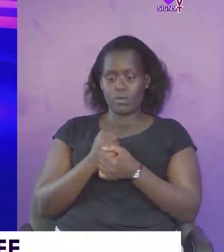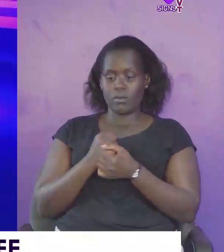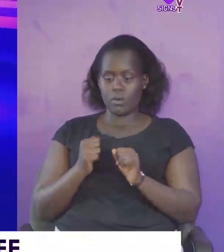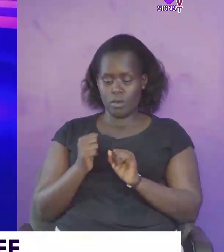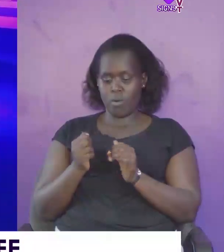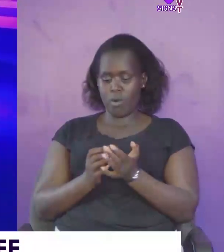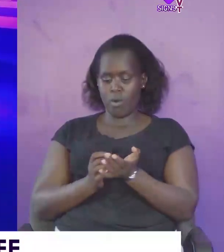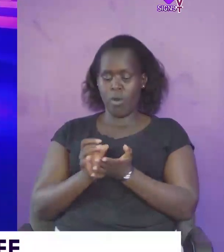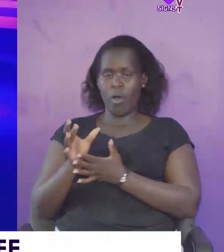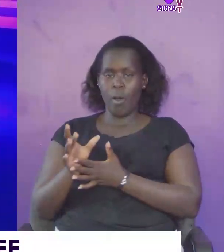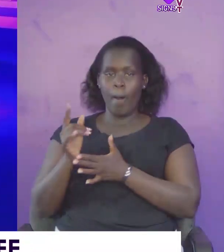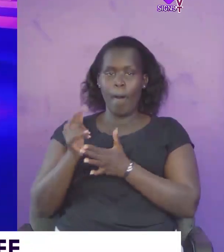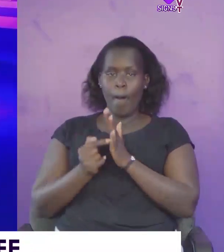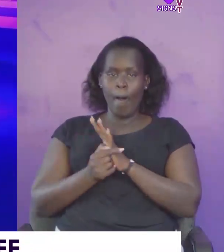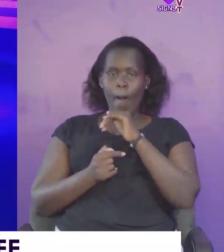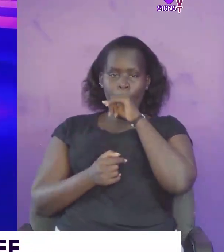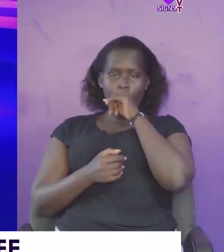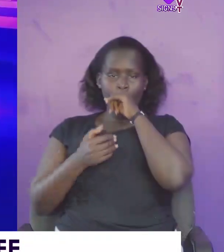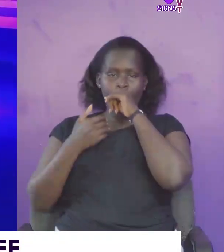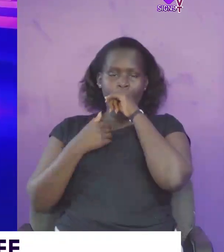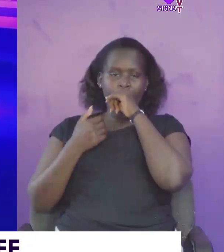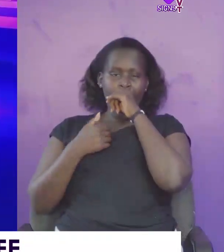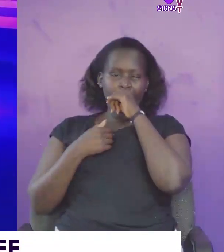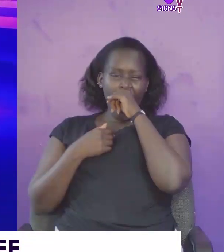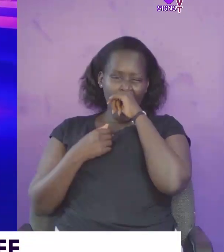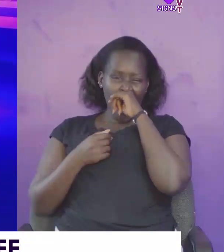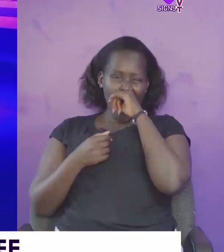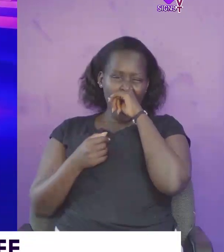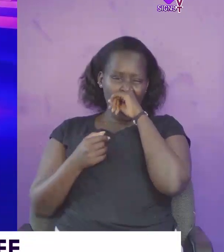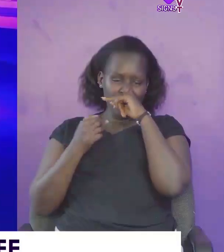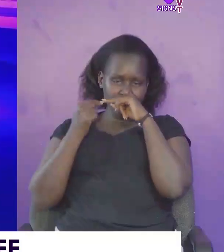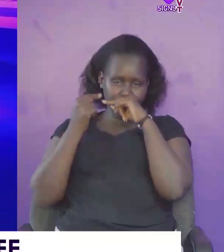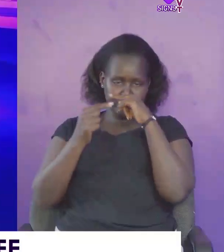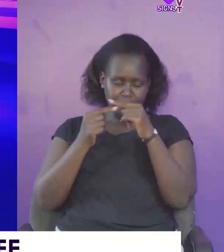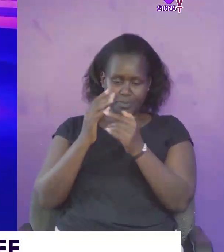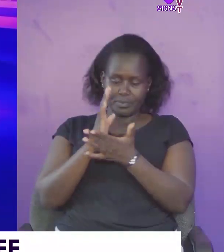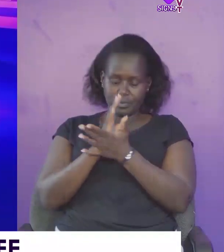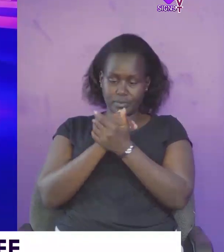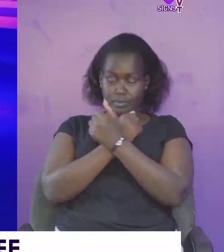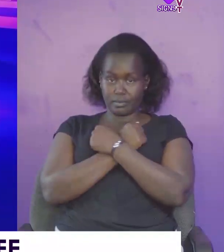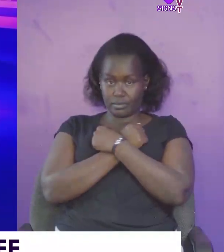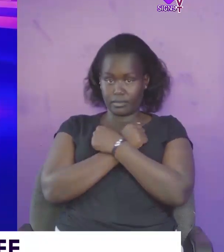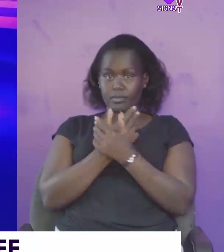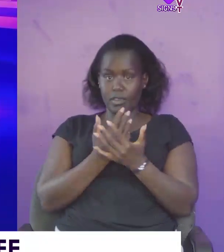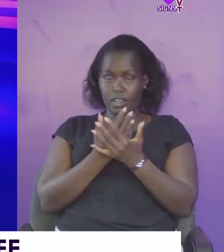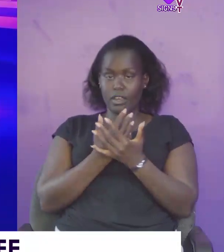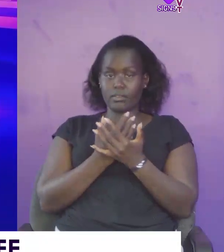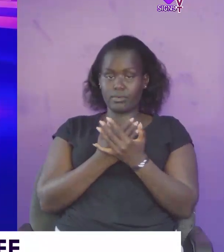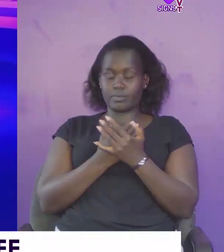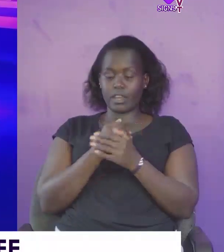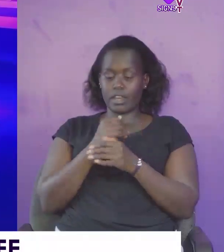dismiss that kuna pia existence of genuine love even within the age